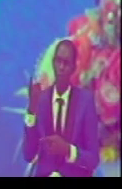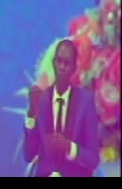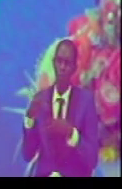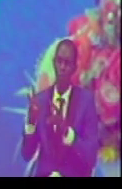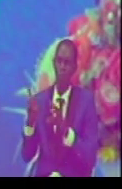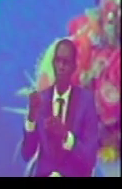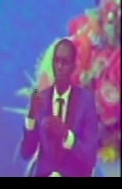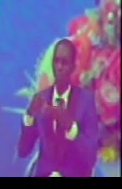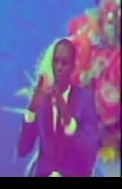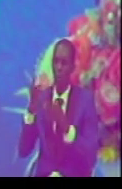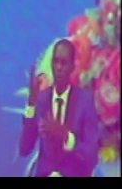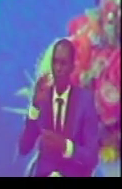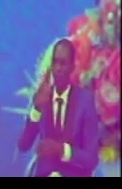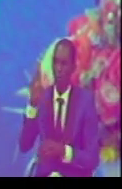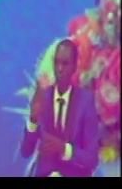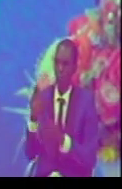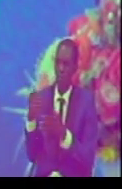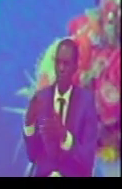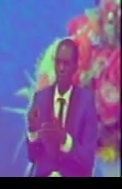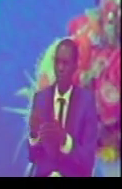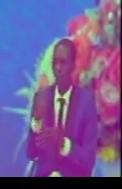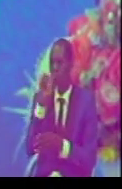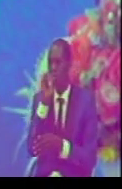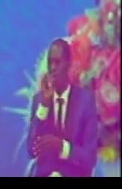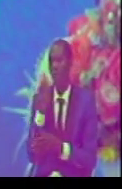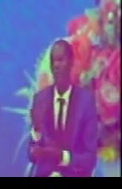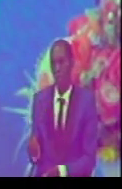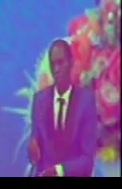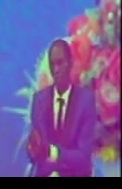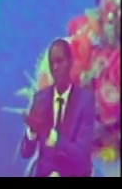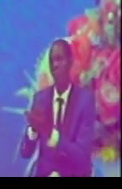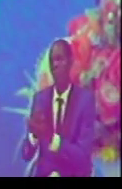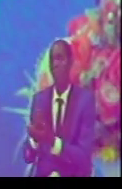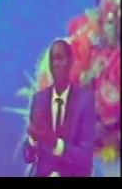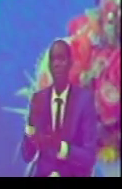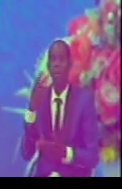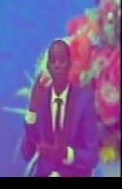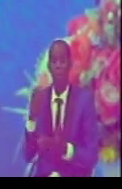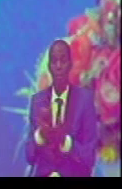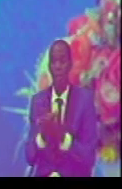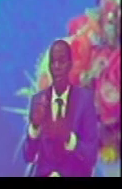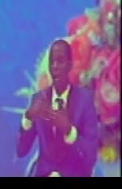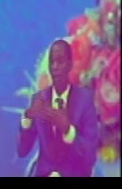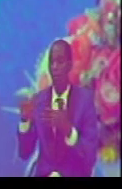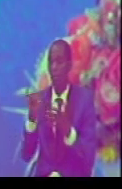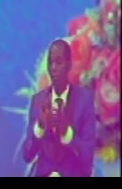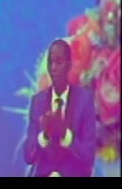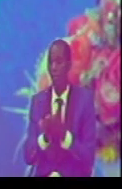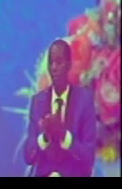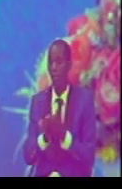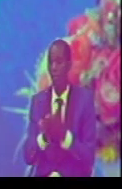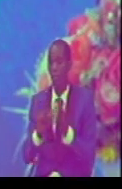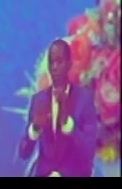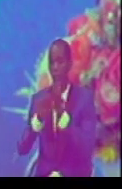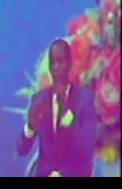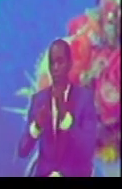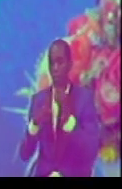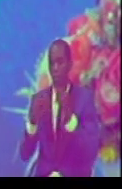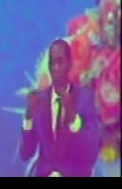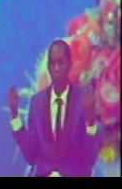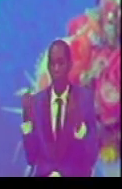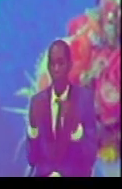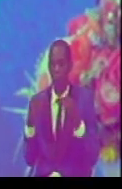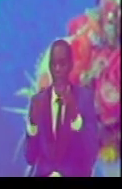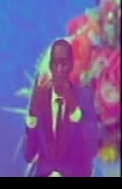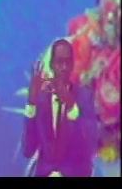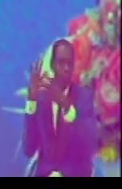holding the PA system, I decided to assist her, but then I used my left hand. And I noticed after a few days that after that Wednesday,